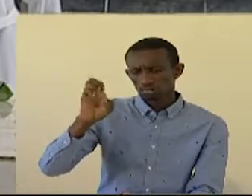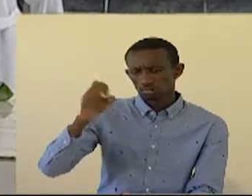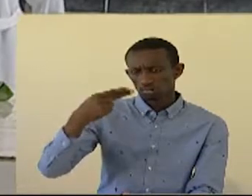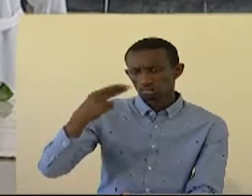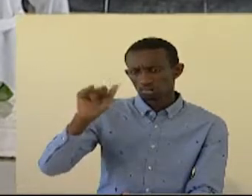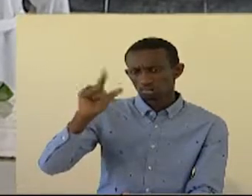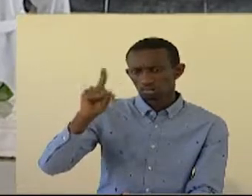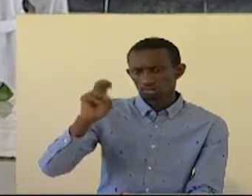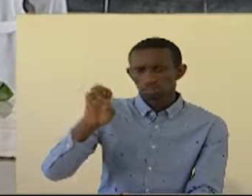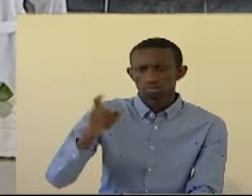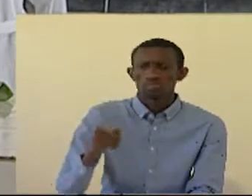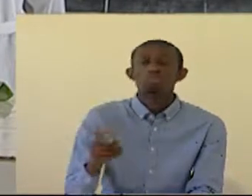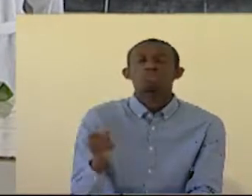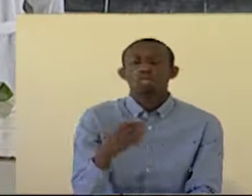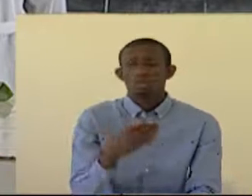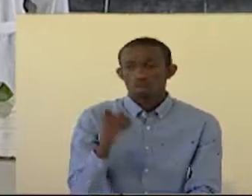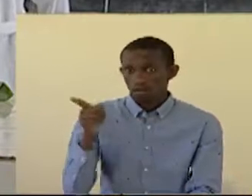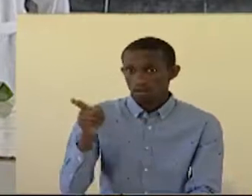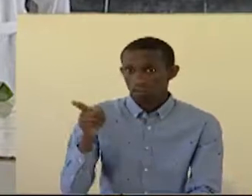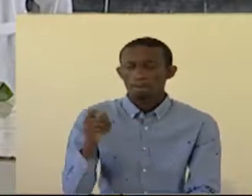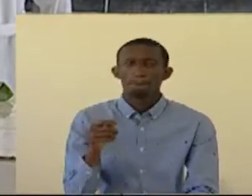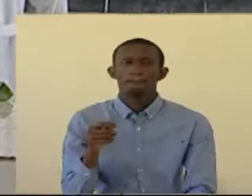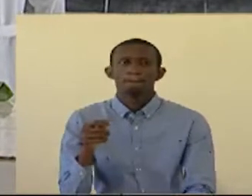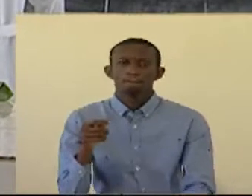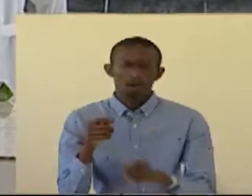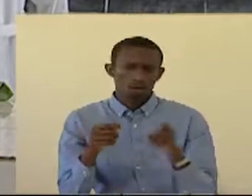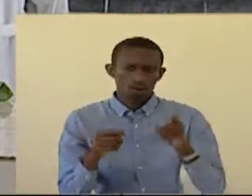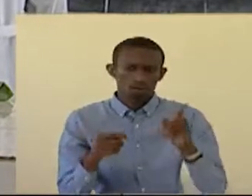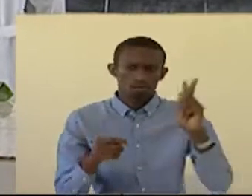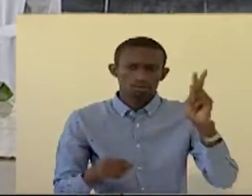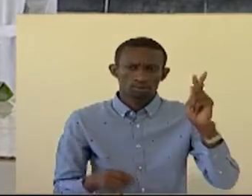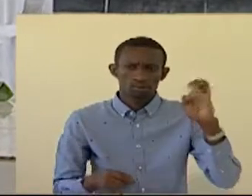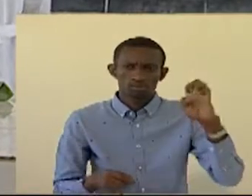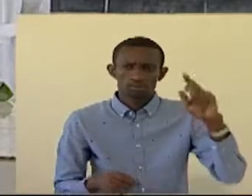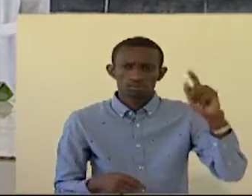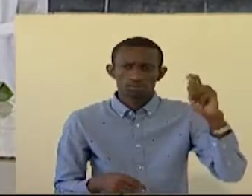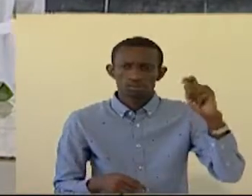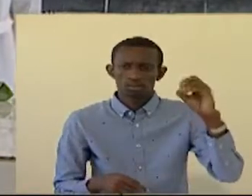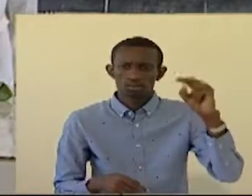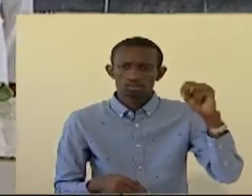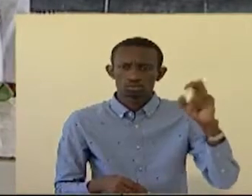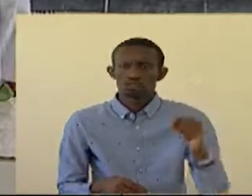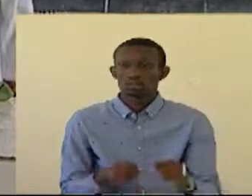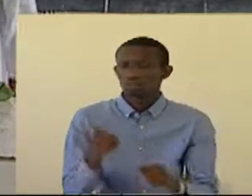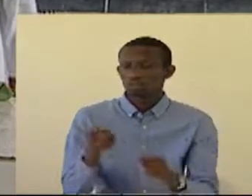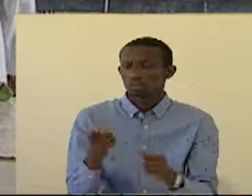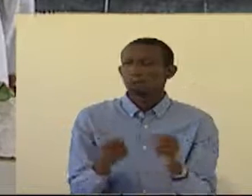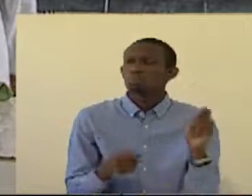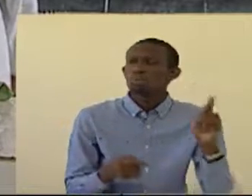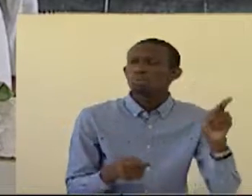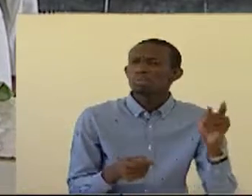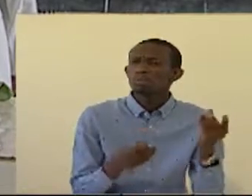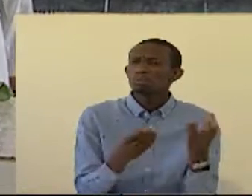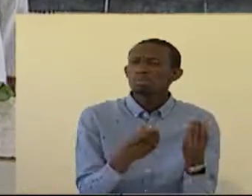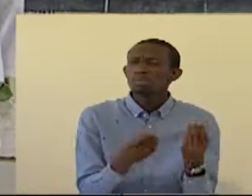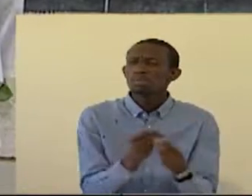And for the ketones, there is no oxidation because we said ketones are not easily oxidized. So here there